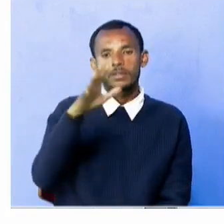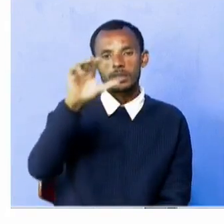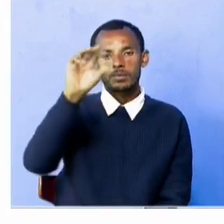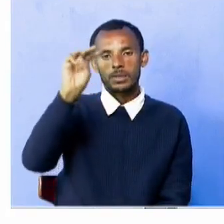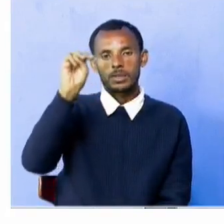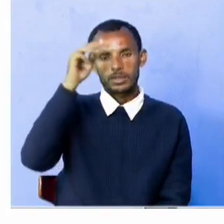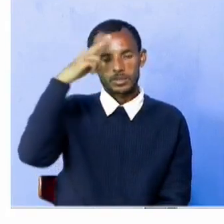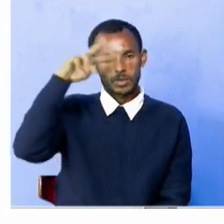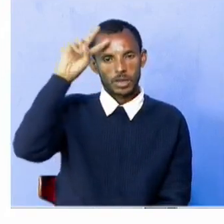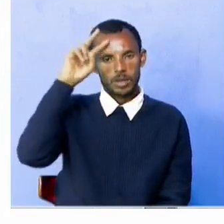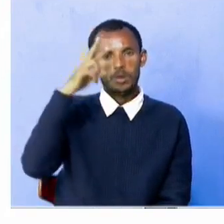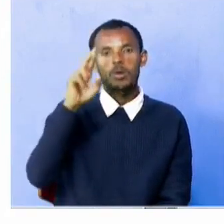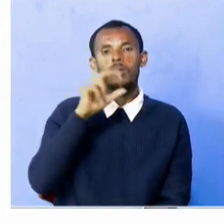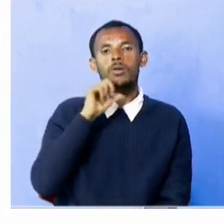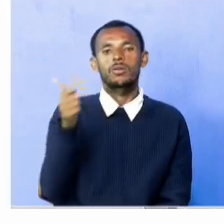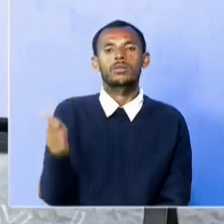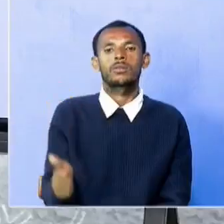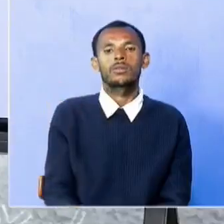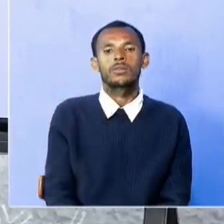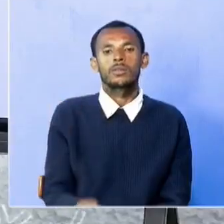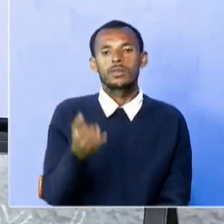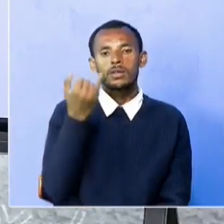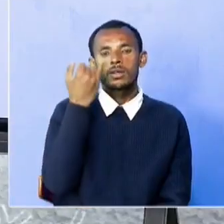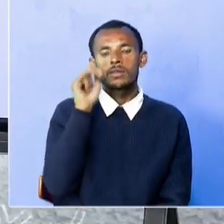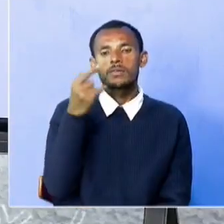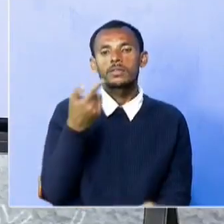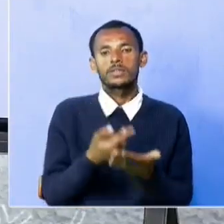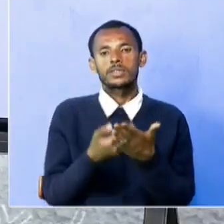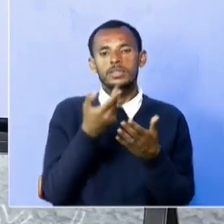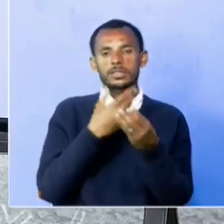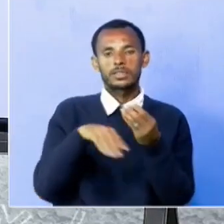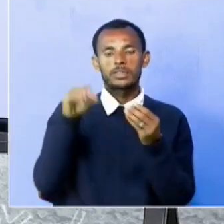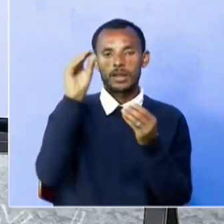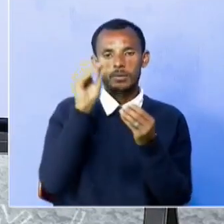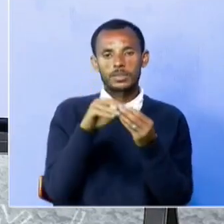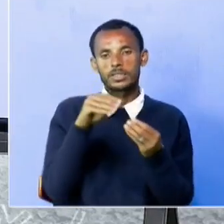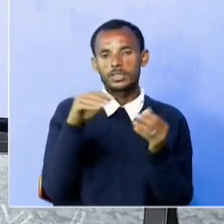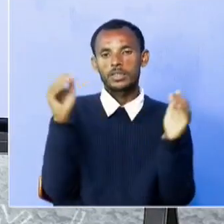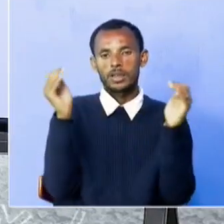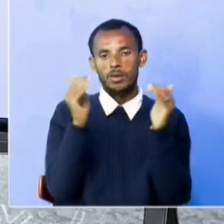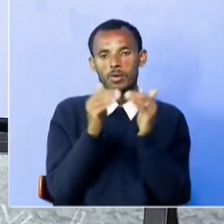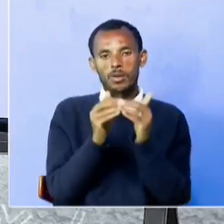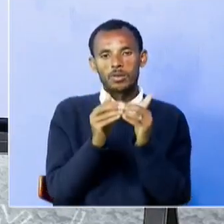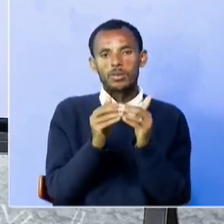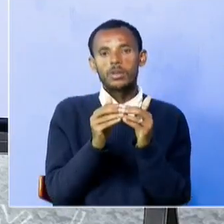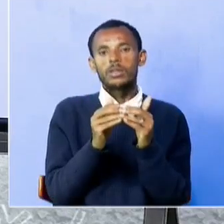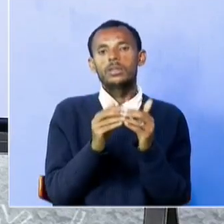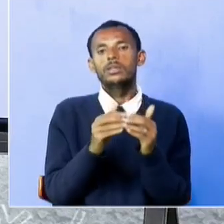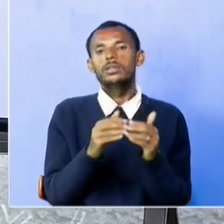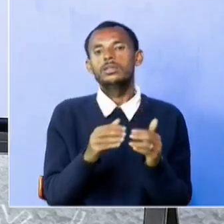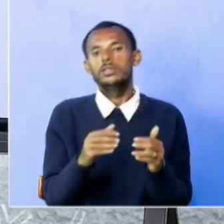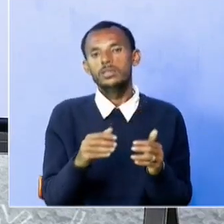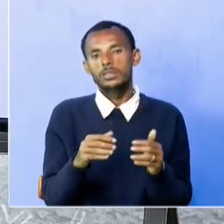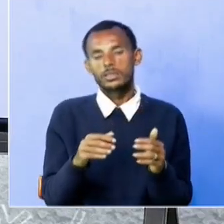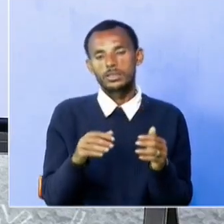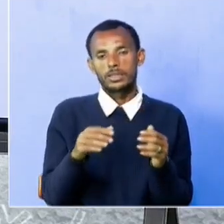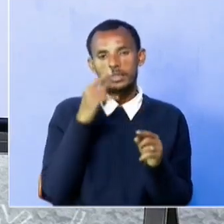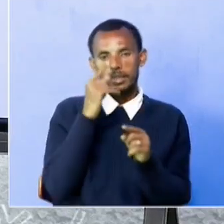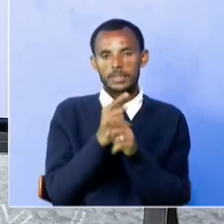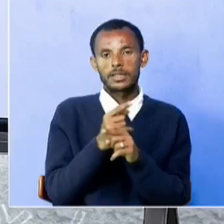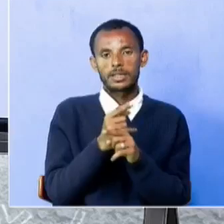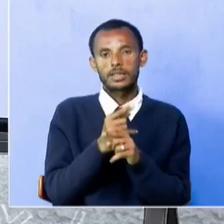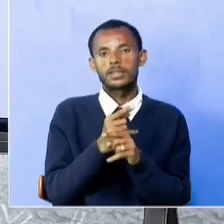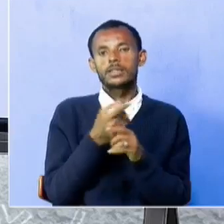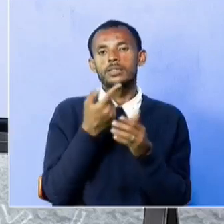square or not. If this sum is the same as this one, okay, if this sum is exactly this